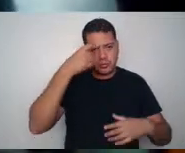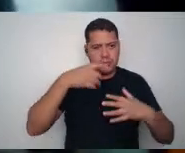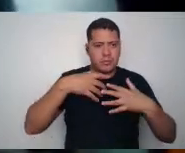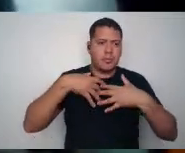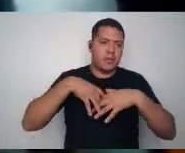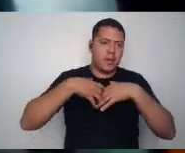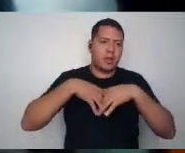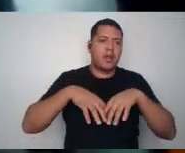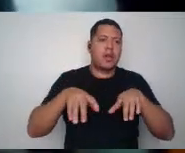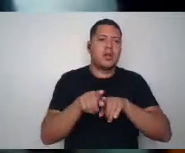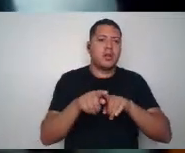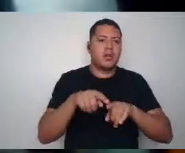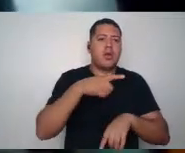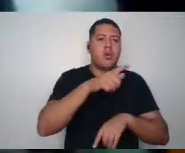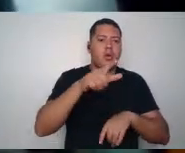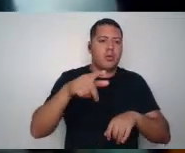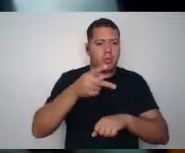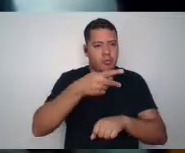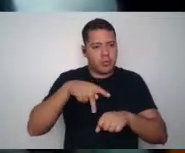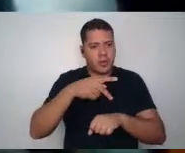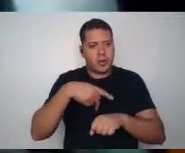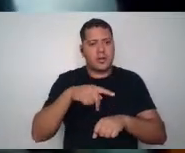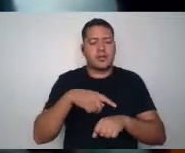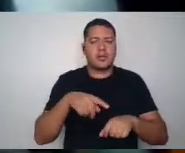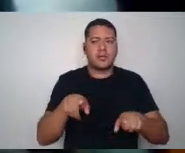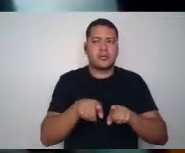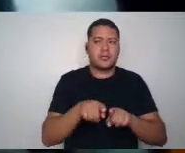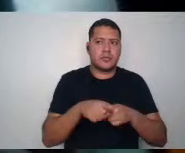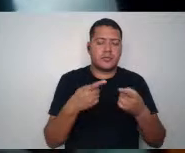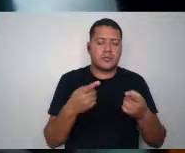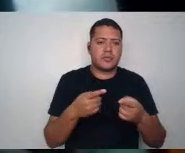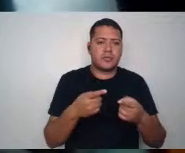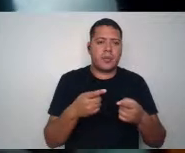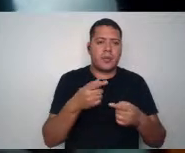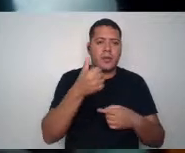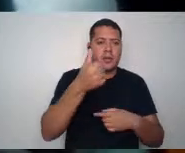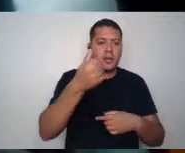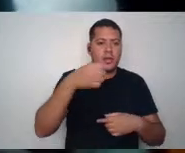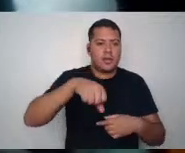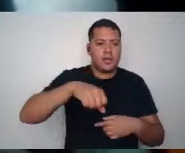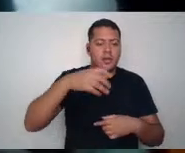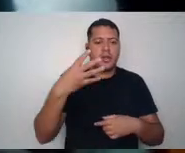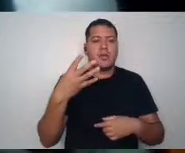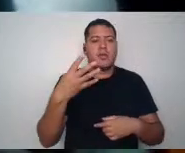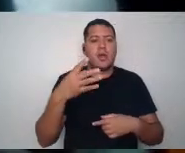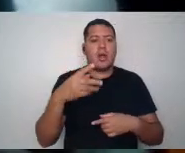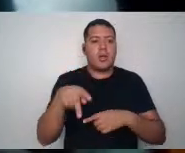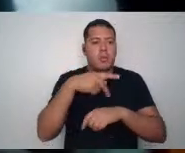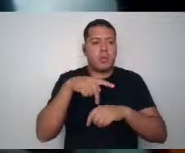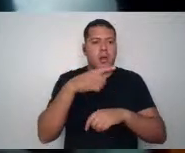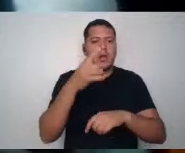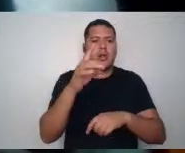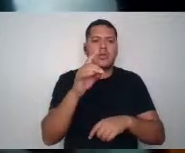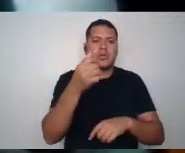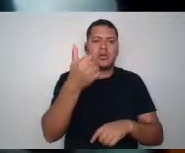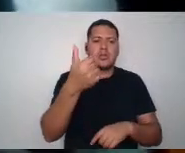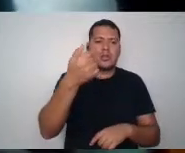mental health in many states of the world that are part of the World Health Organization.